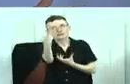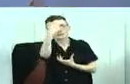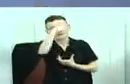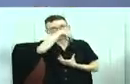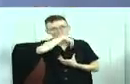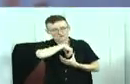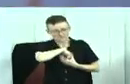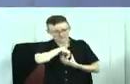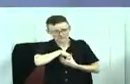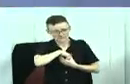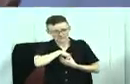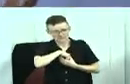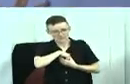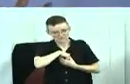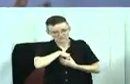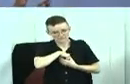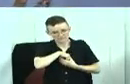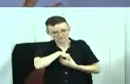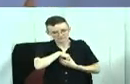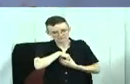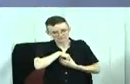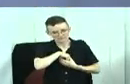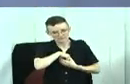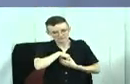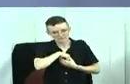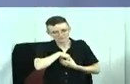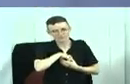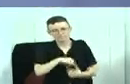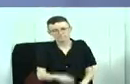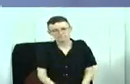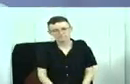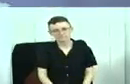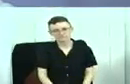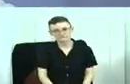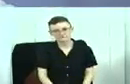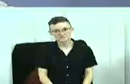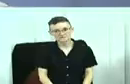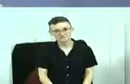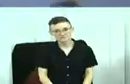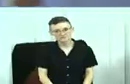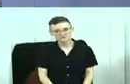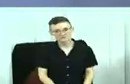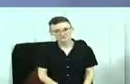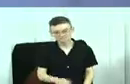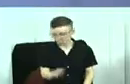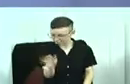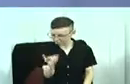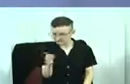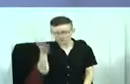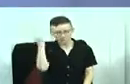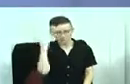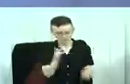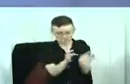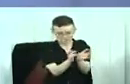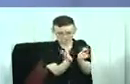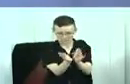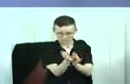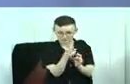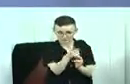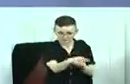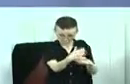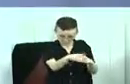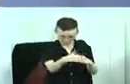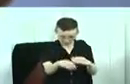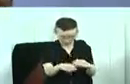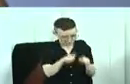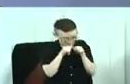Just as Jesus was with his friends, Jesus is with us, and he took bread. He blessed it and he